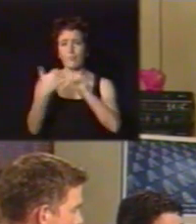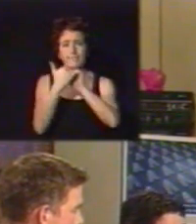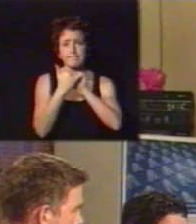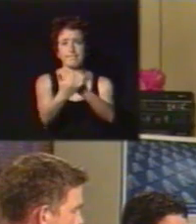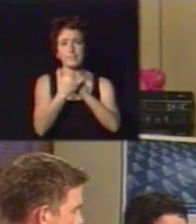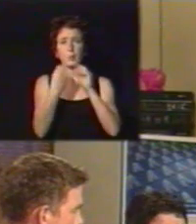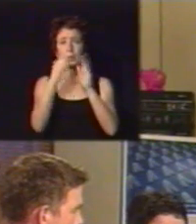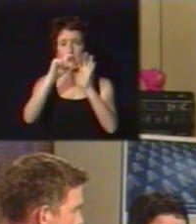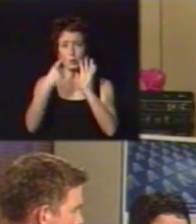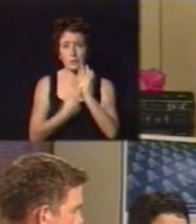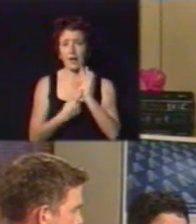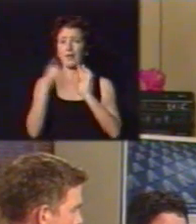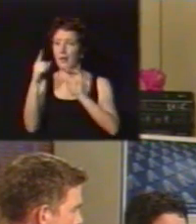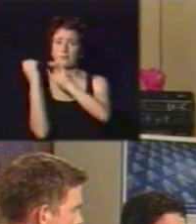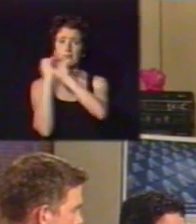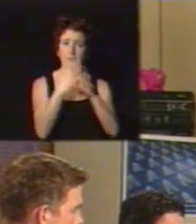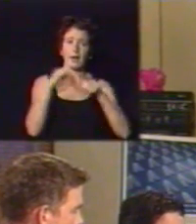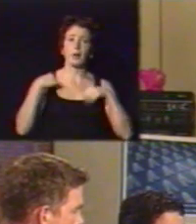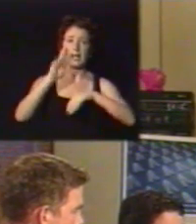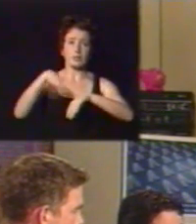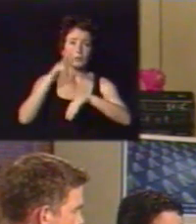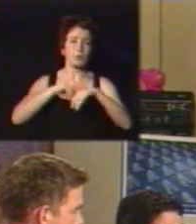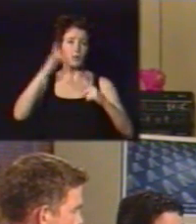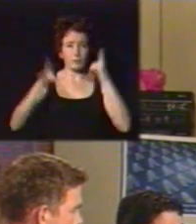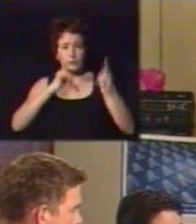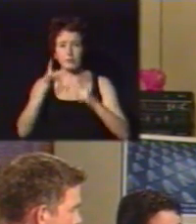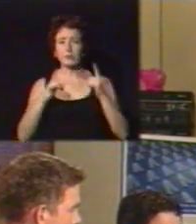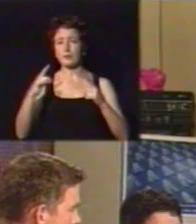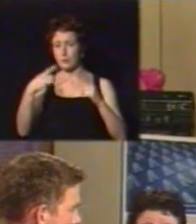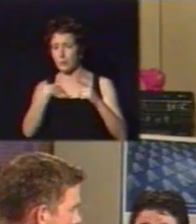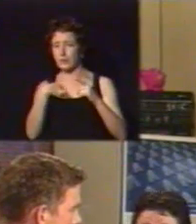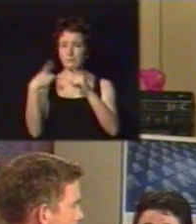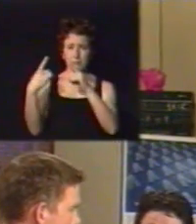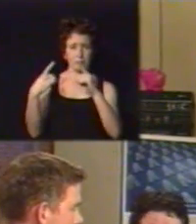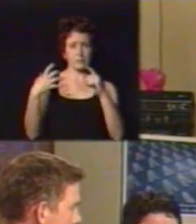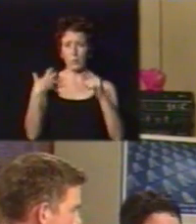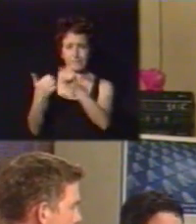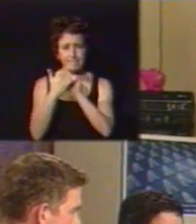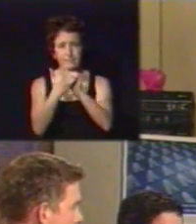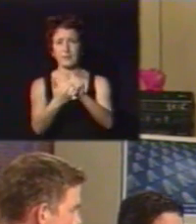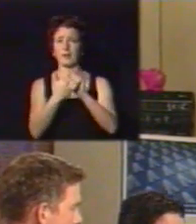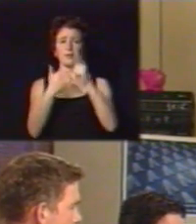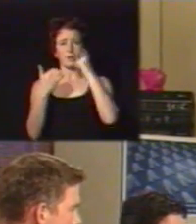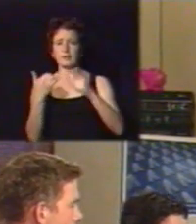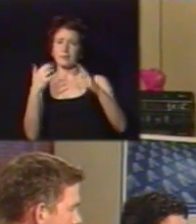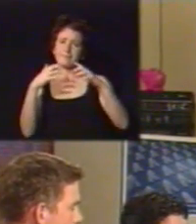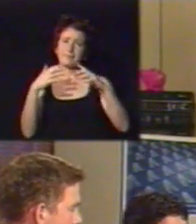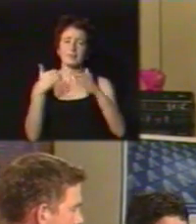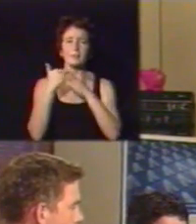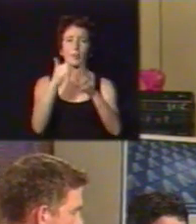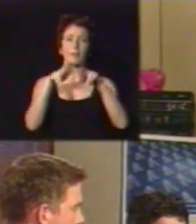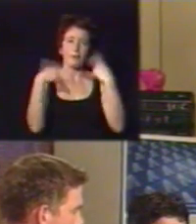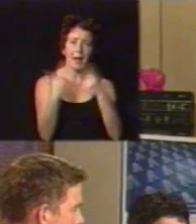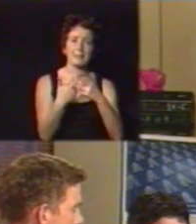they're actually attending our national conferences and we're working with them to come up with ways of, you know, treating families and children with different intersex